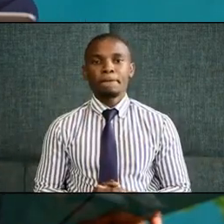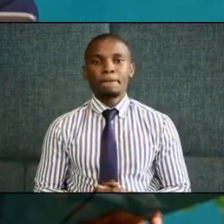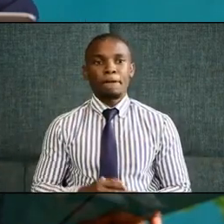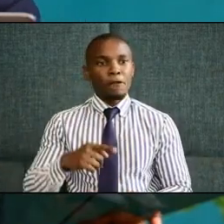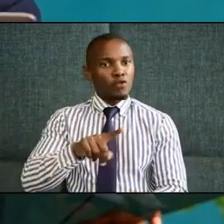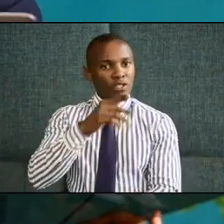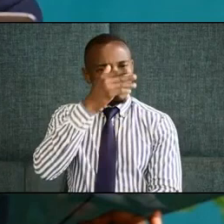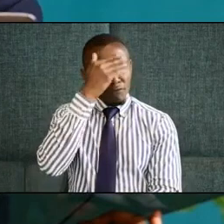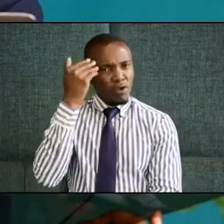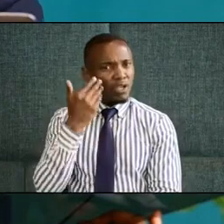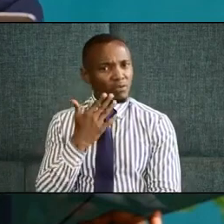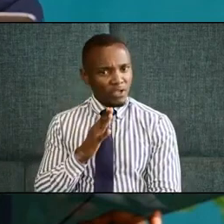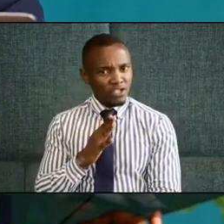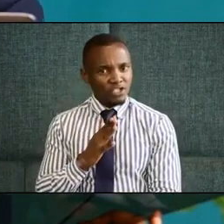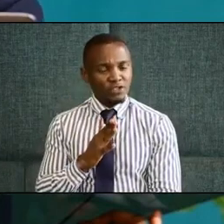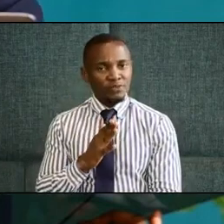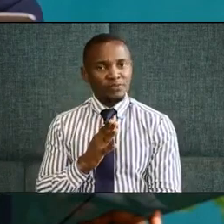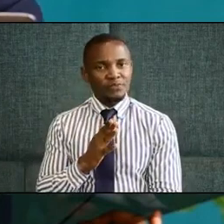have we forgotten?